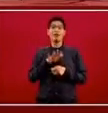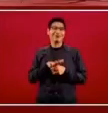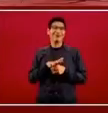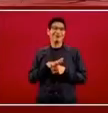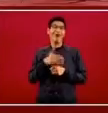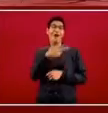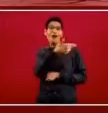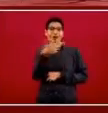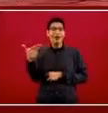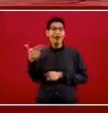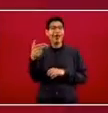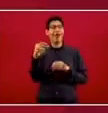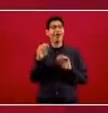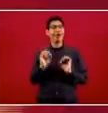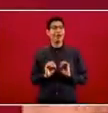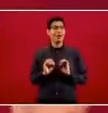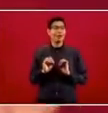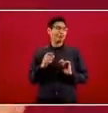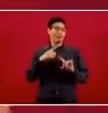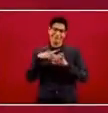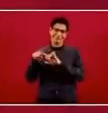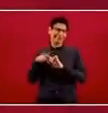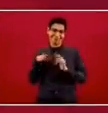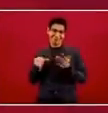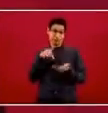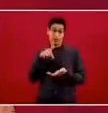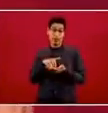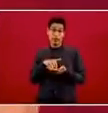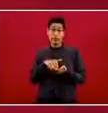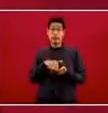Now, and the next stage is